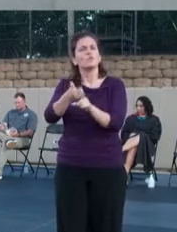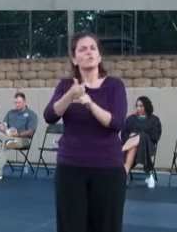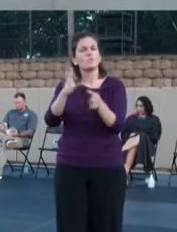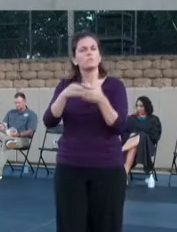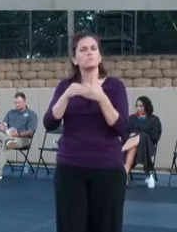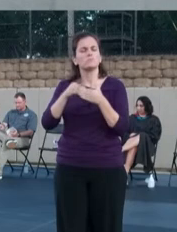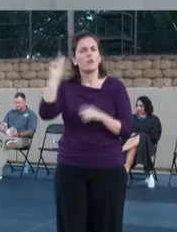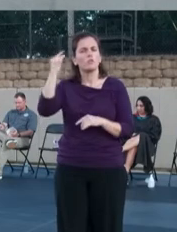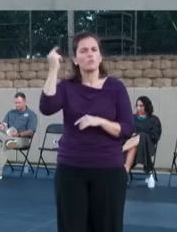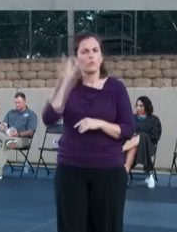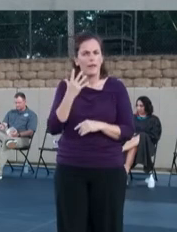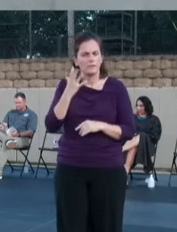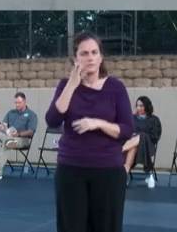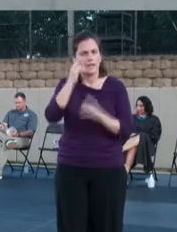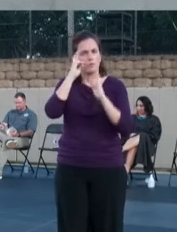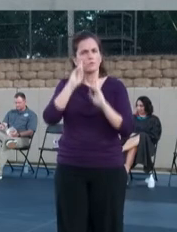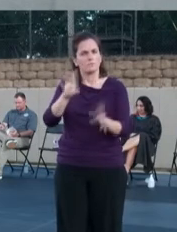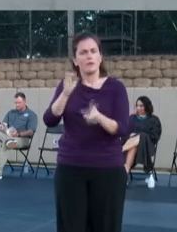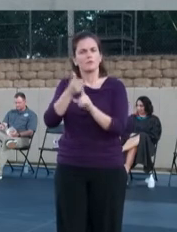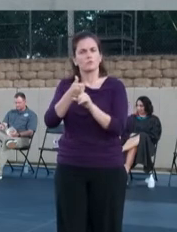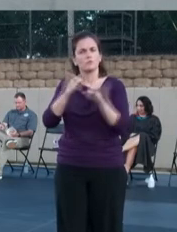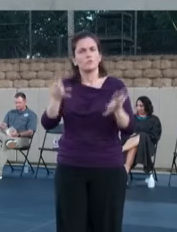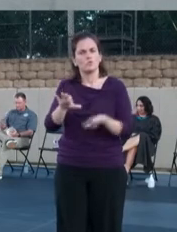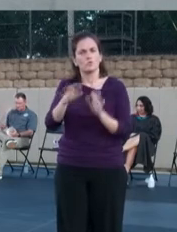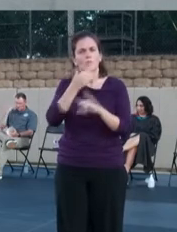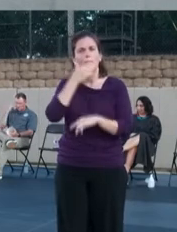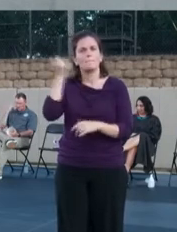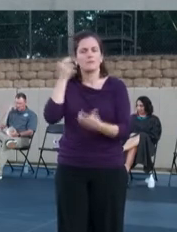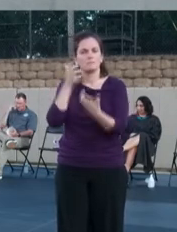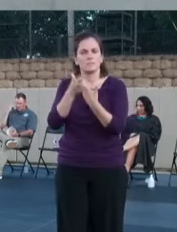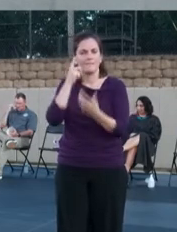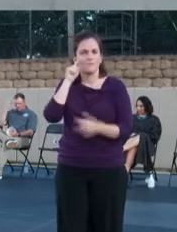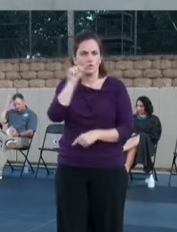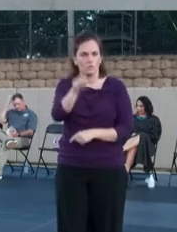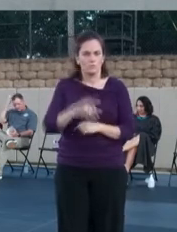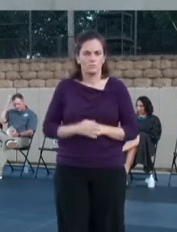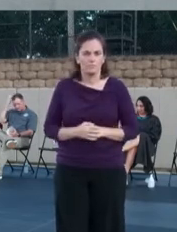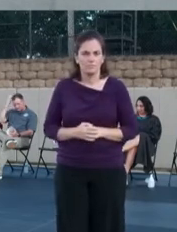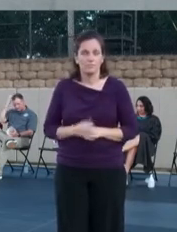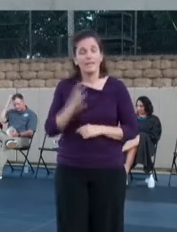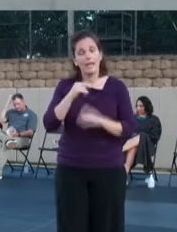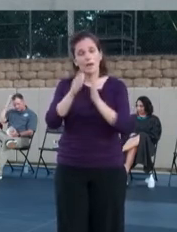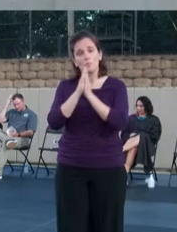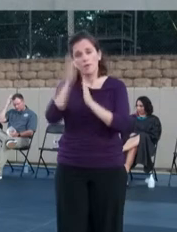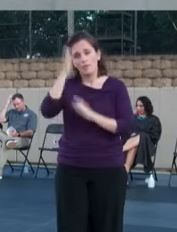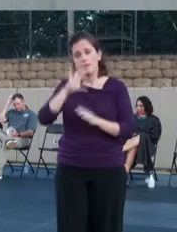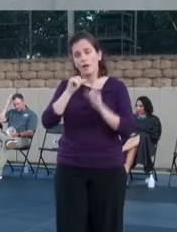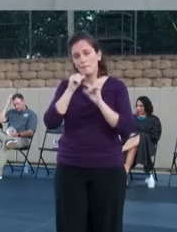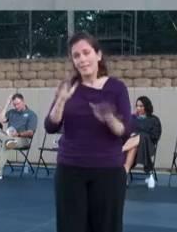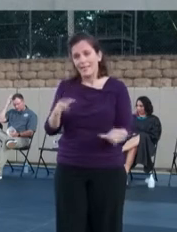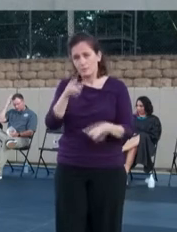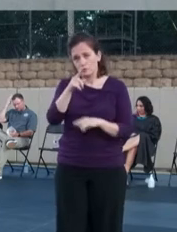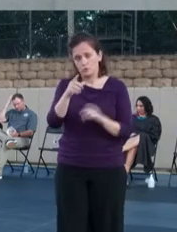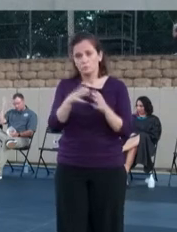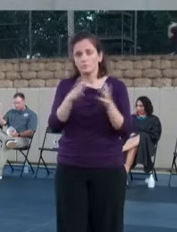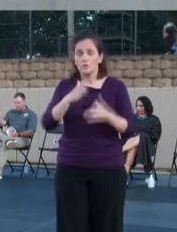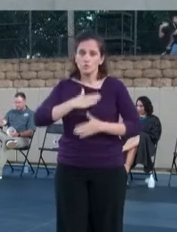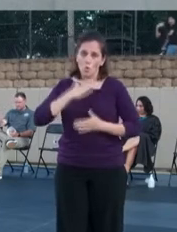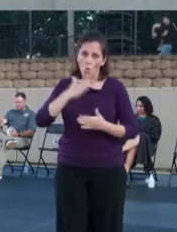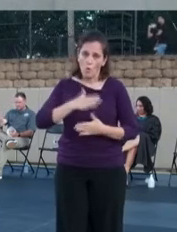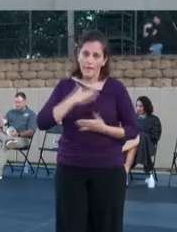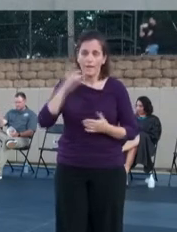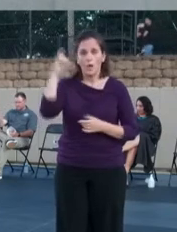that you respect yourself enough to do what is best for you. I also pray that God blesses you with much joy, wisdom,